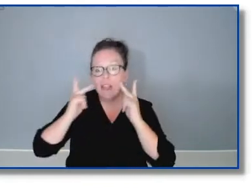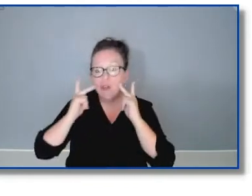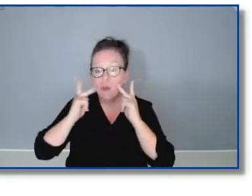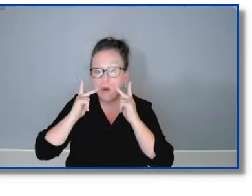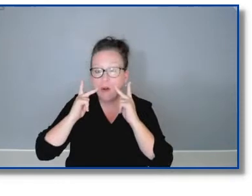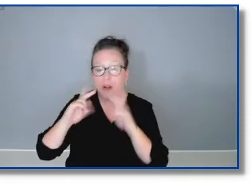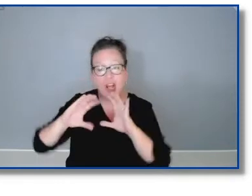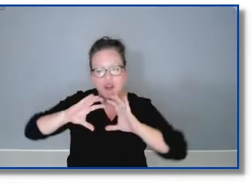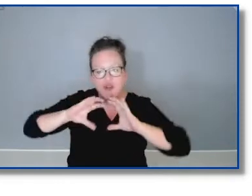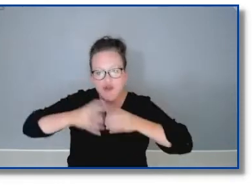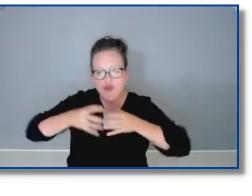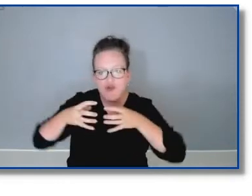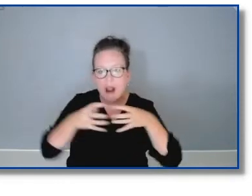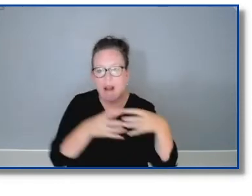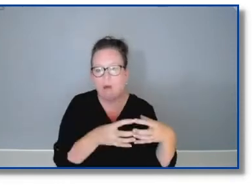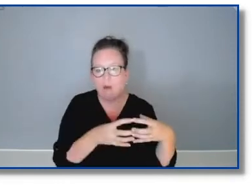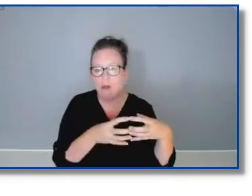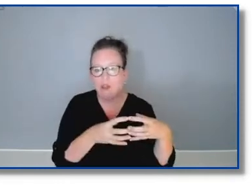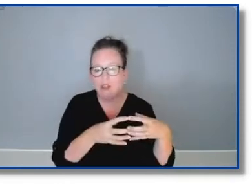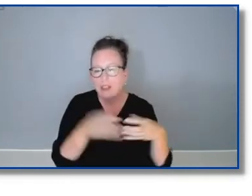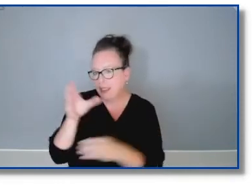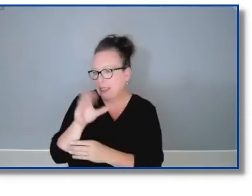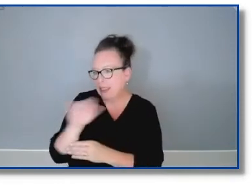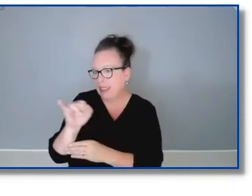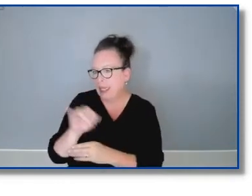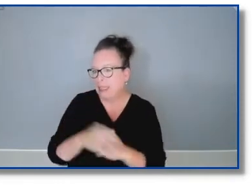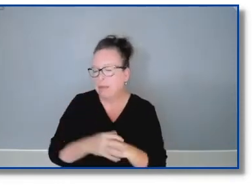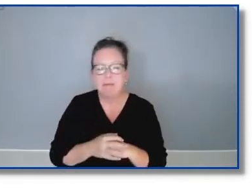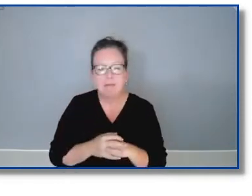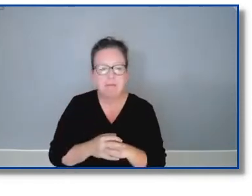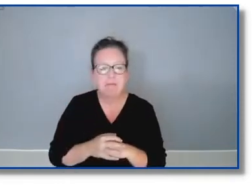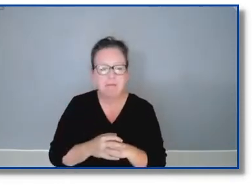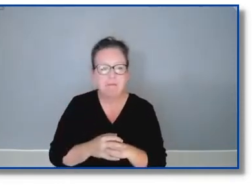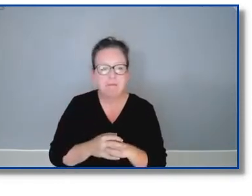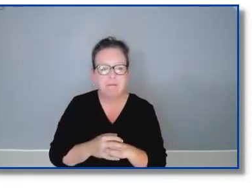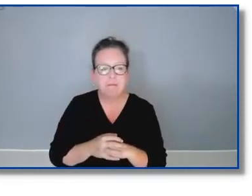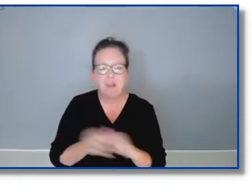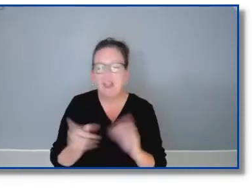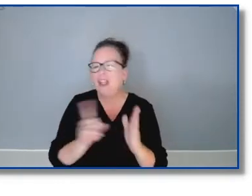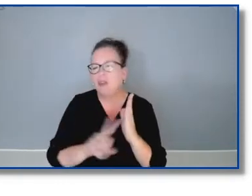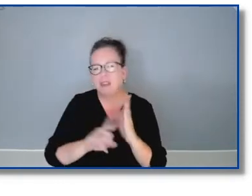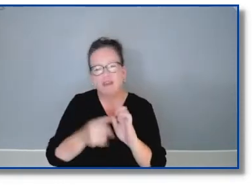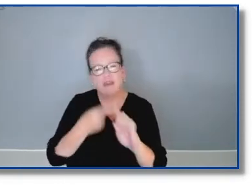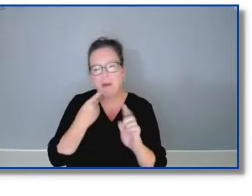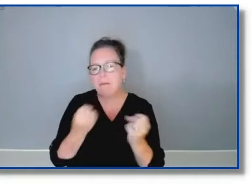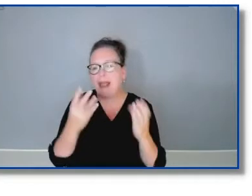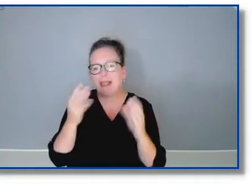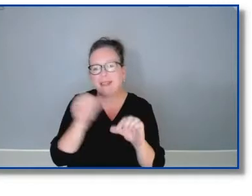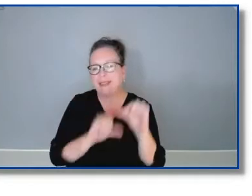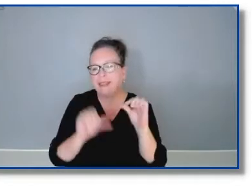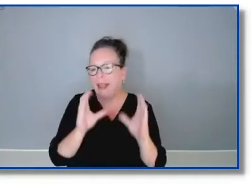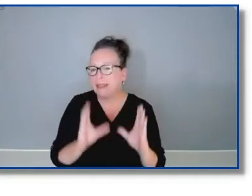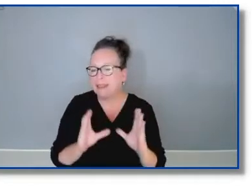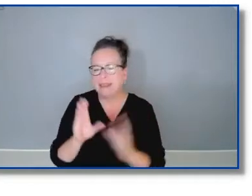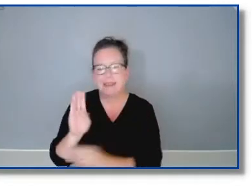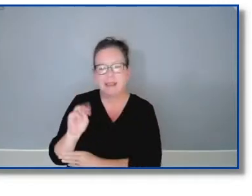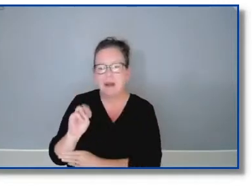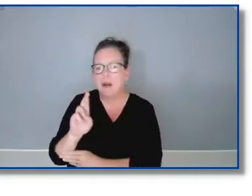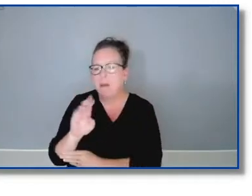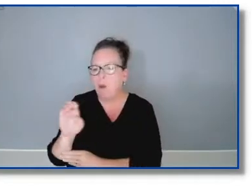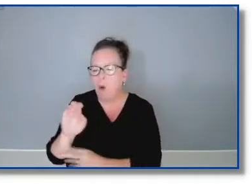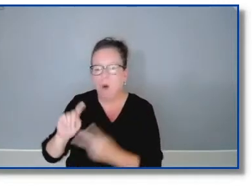of hydrodynamics. There's some research of several scientists, Brian Moore and Saad